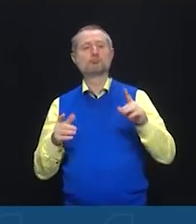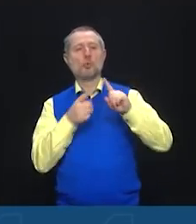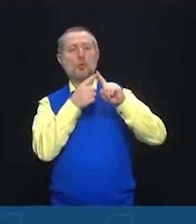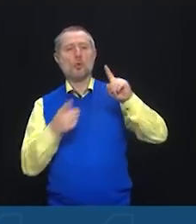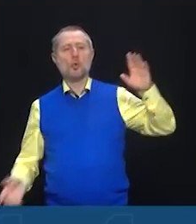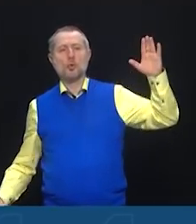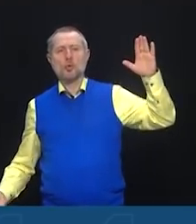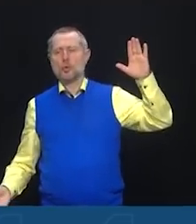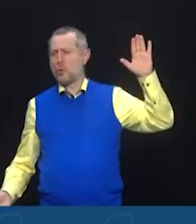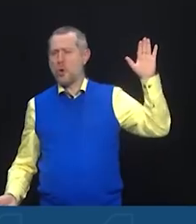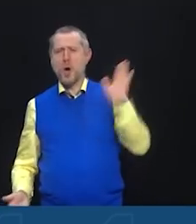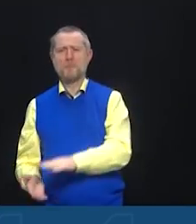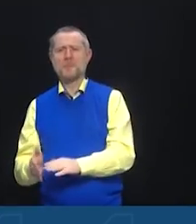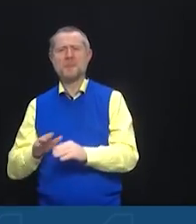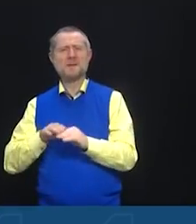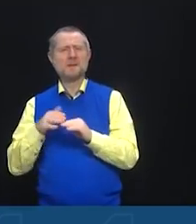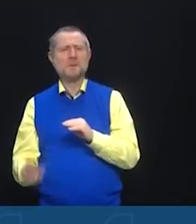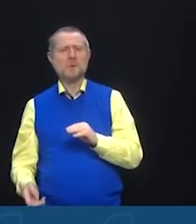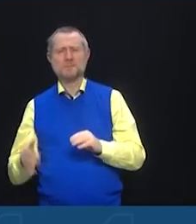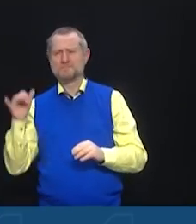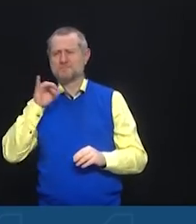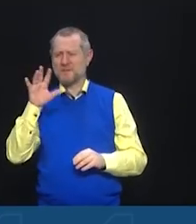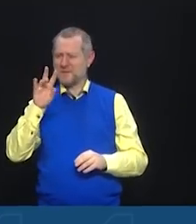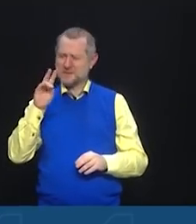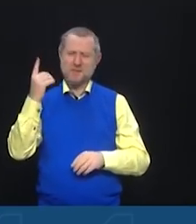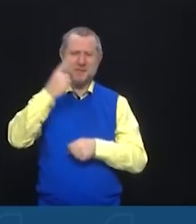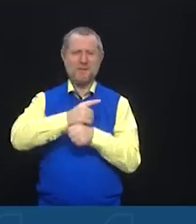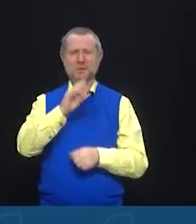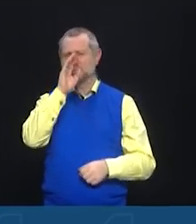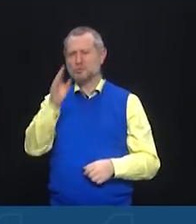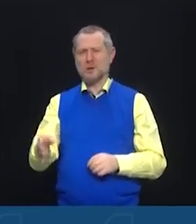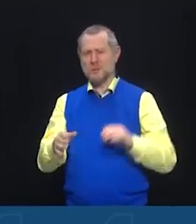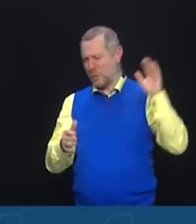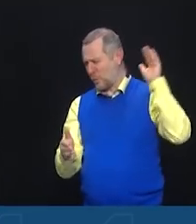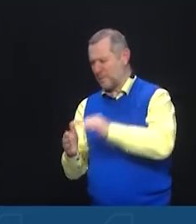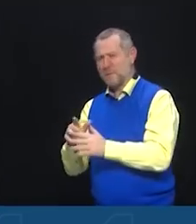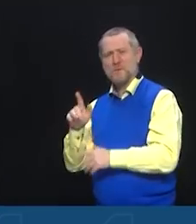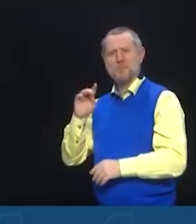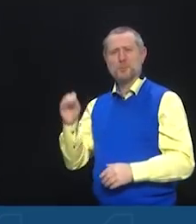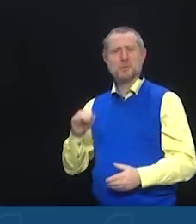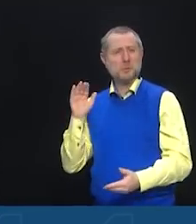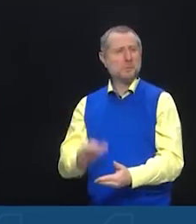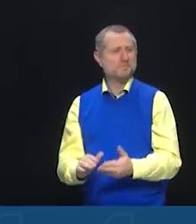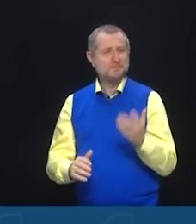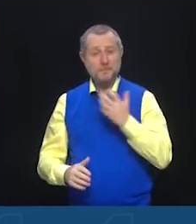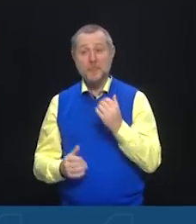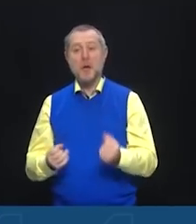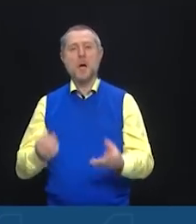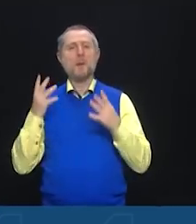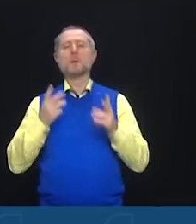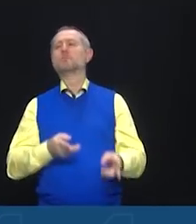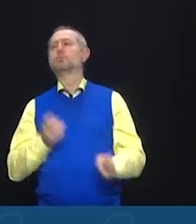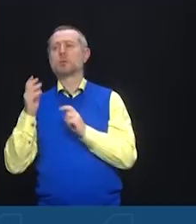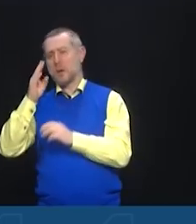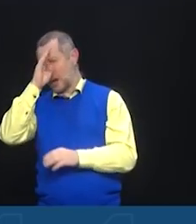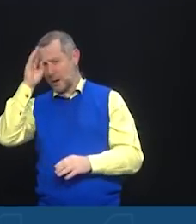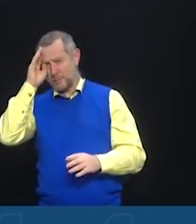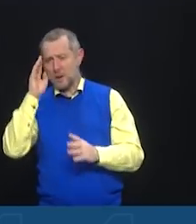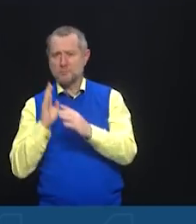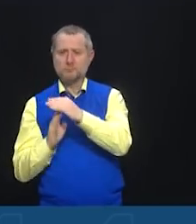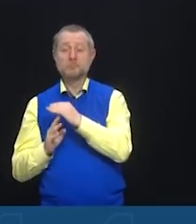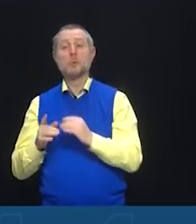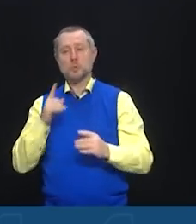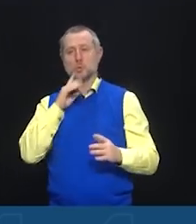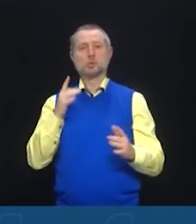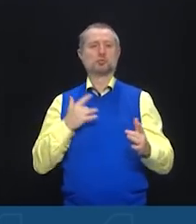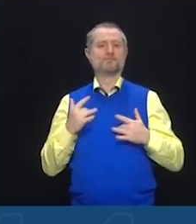57 days. Again, another extraordinary accomplishment. Always watch the hospitalizations. This was my nightmare when we were starting to